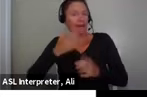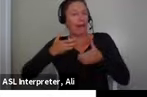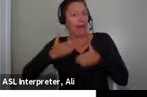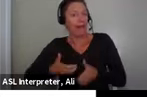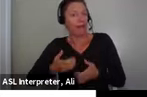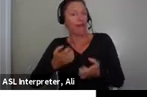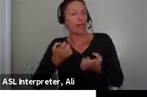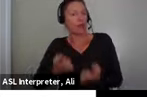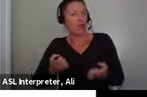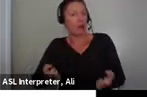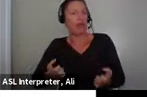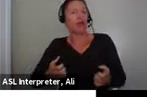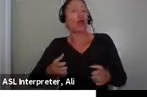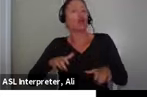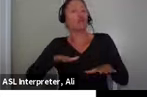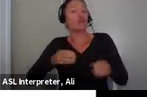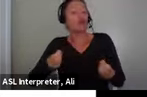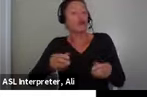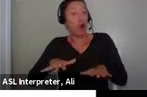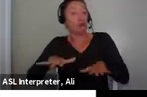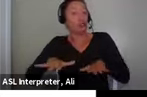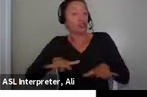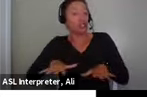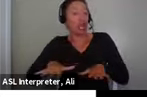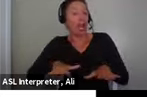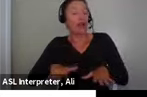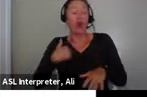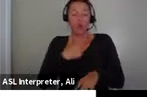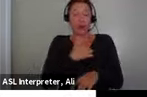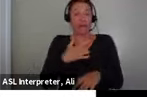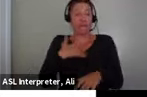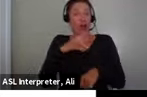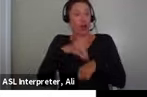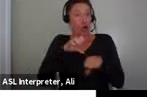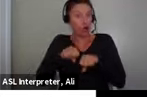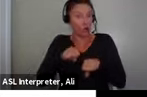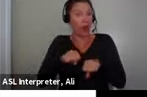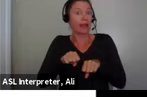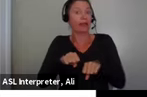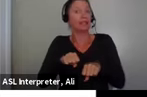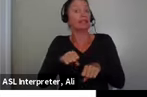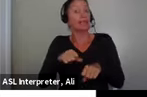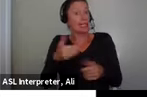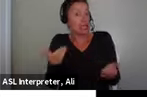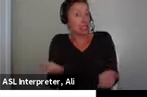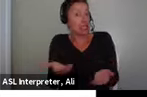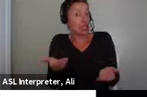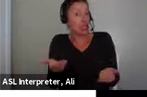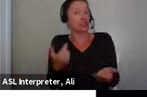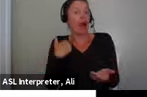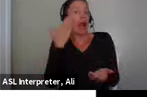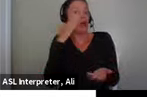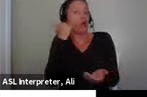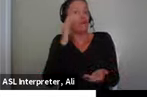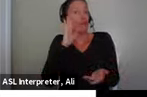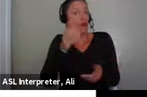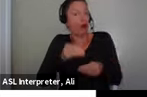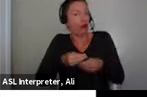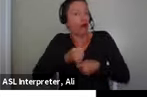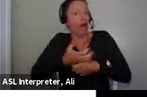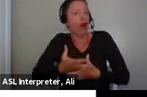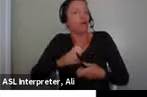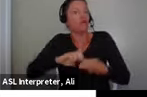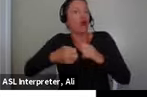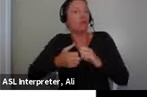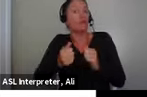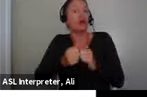to shake. You know, we feel earthquakes once in a while around here. And I'm just wondering if that's going to have a problem with cracks in